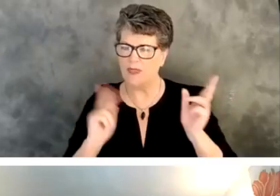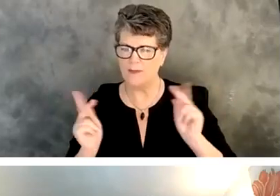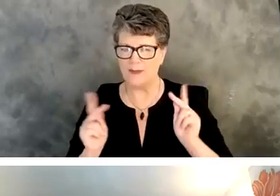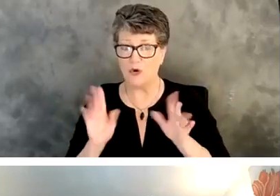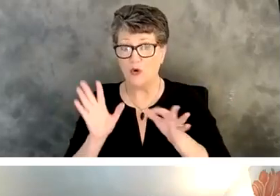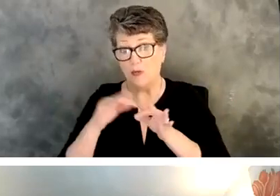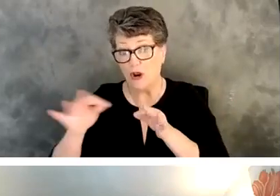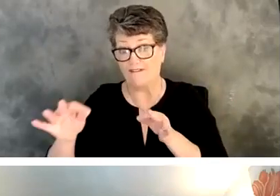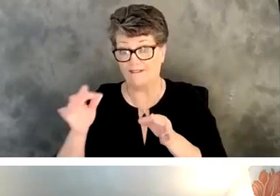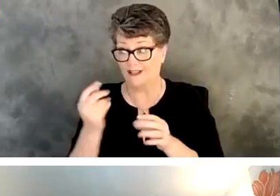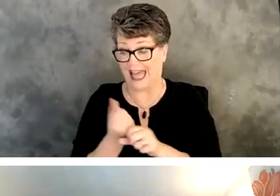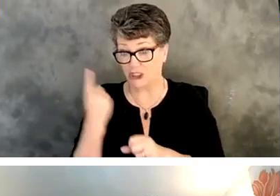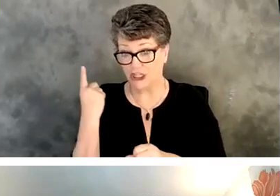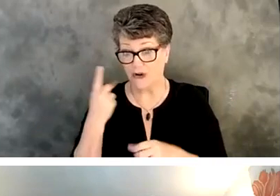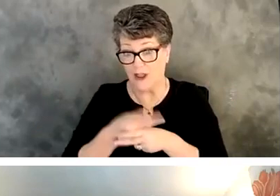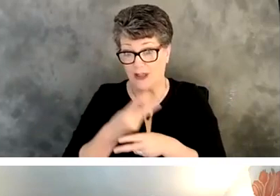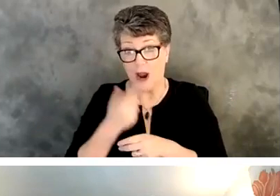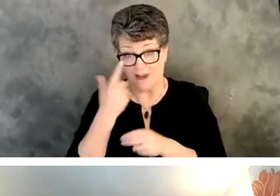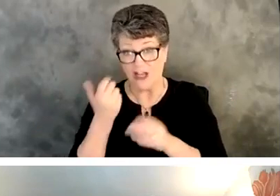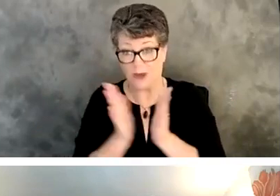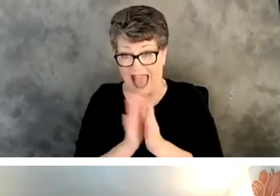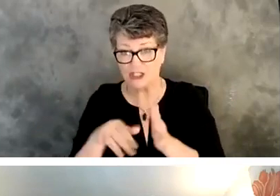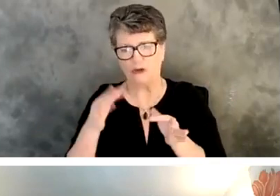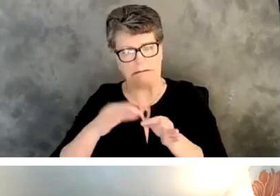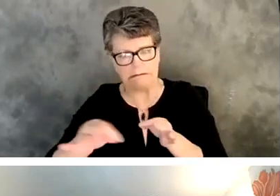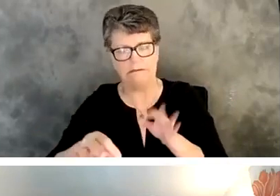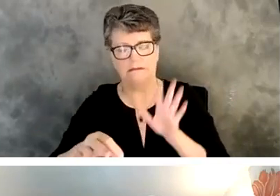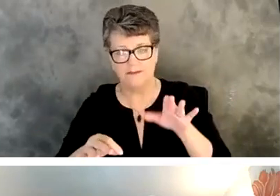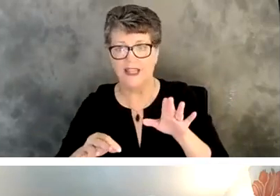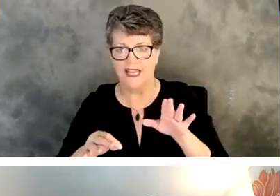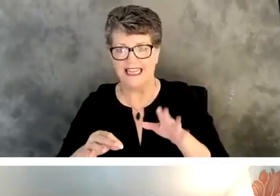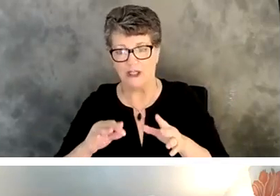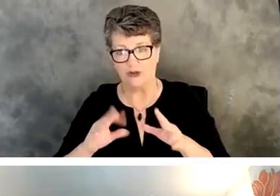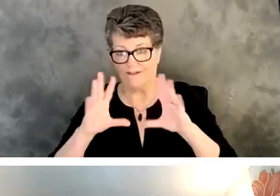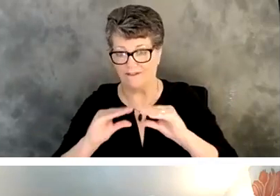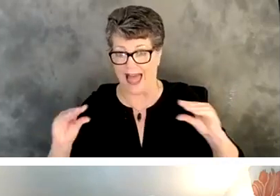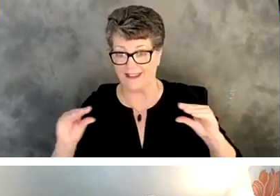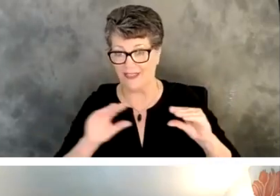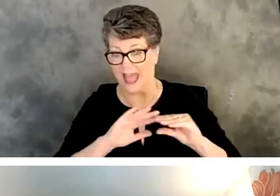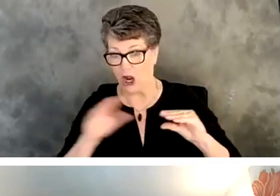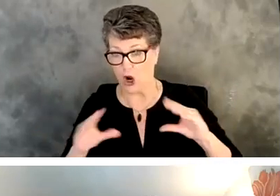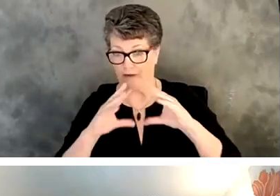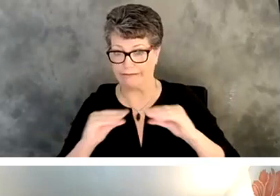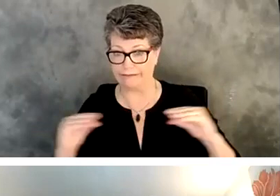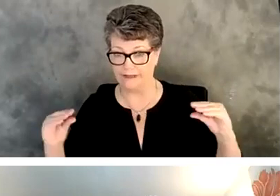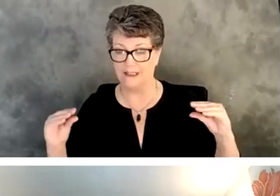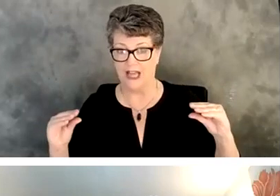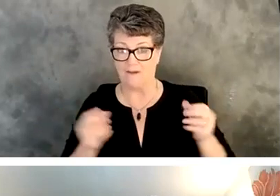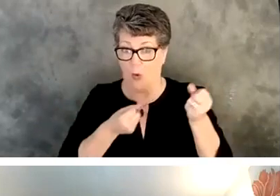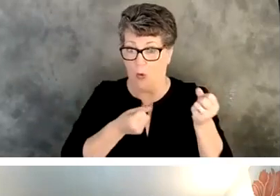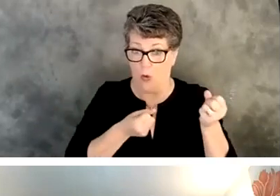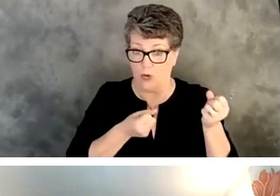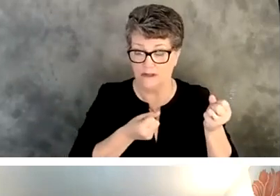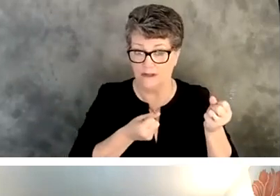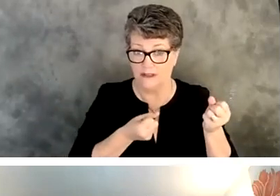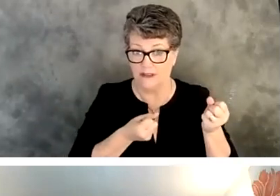care last year, because we asked you to, right? Flatten the curve, like we need to hold everything accountable. I mean, we have to put a hold on everything.